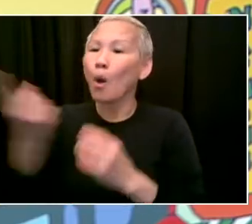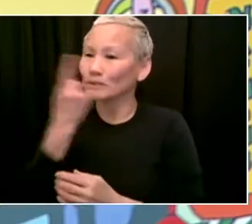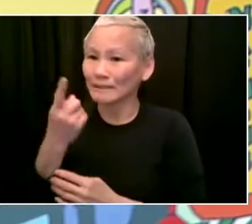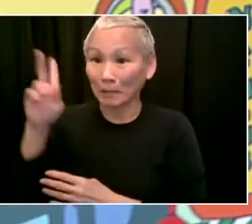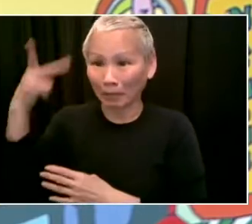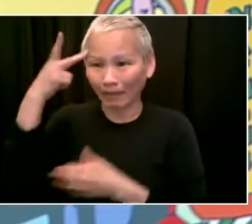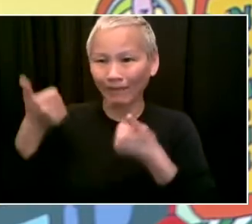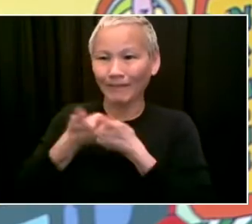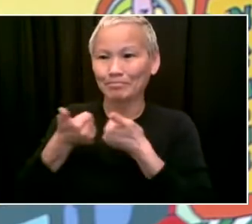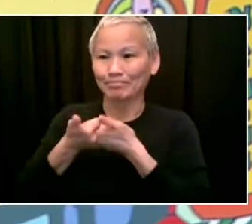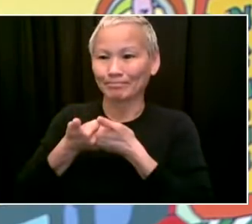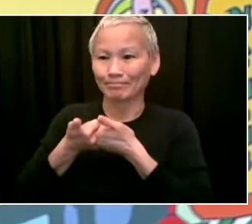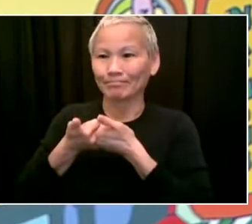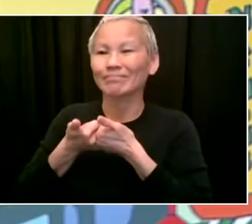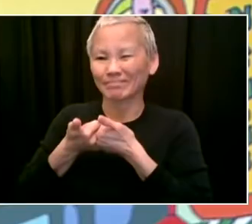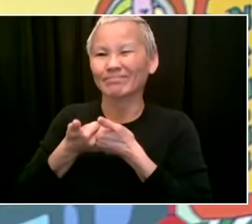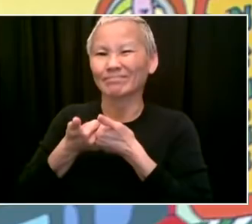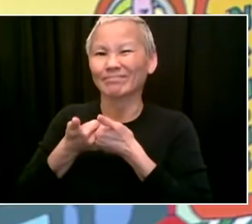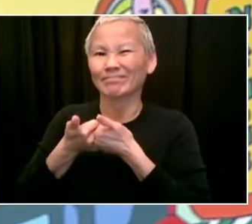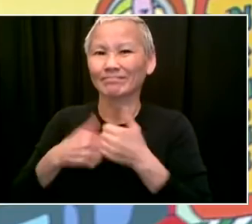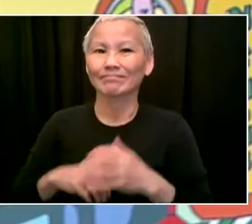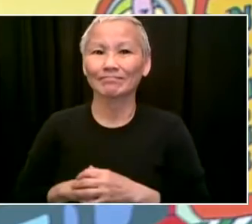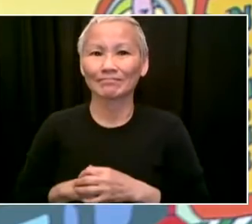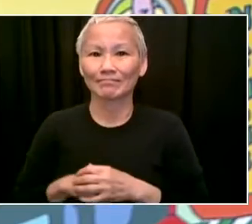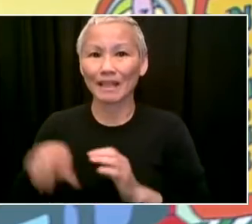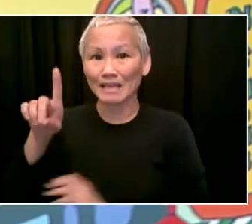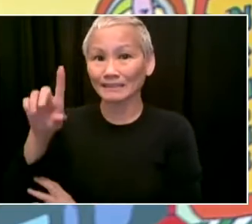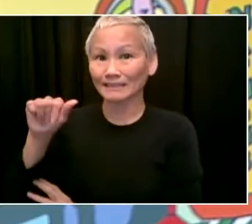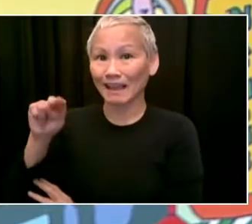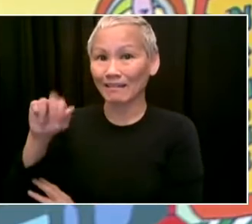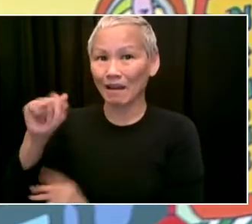question goes to Dana Rubenstein from the New York Times.